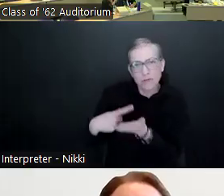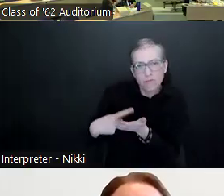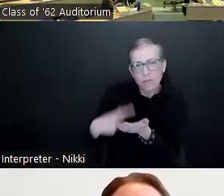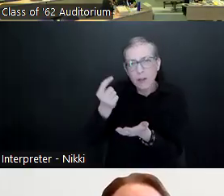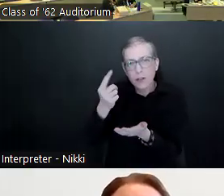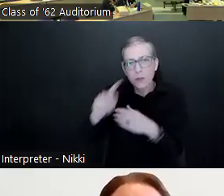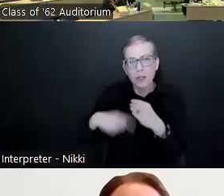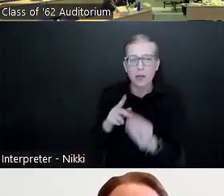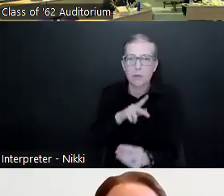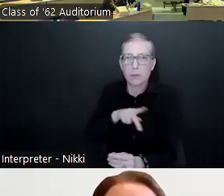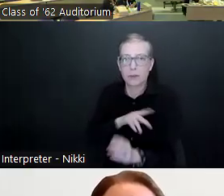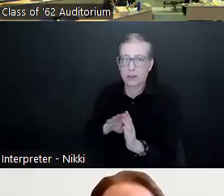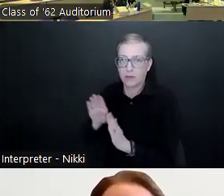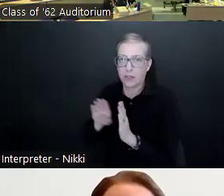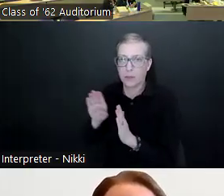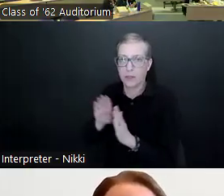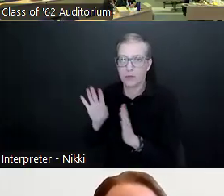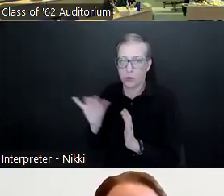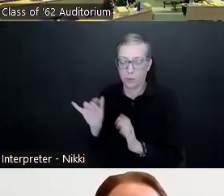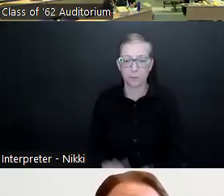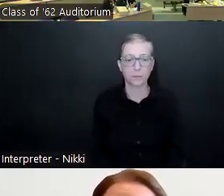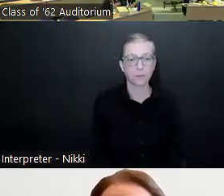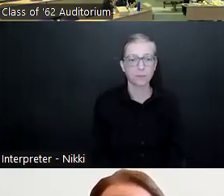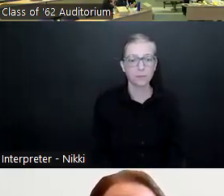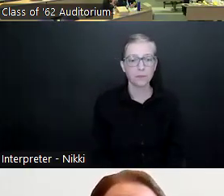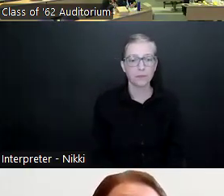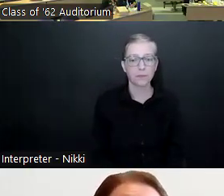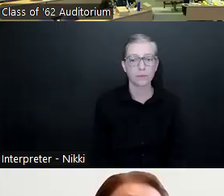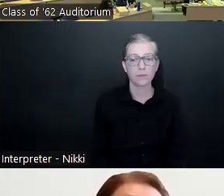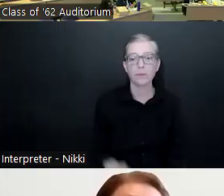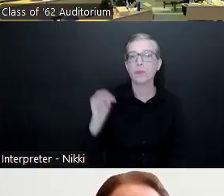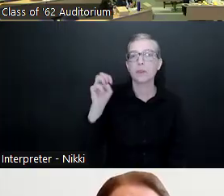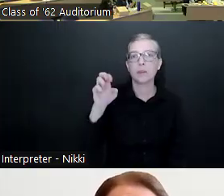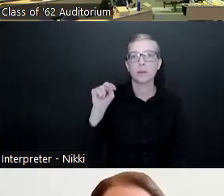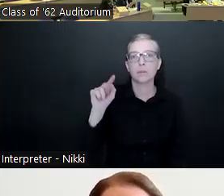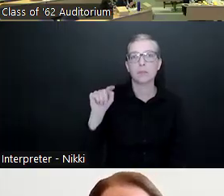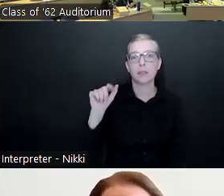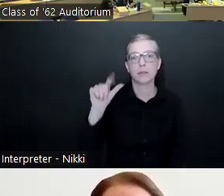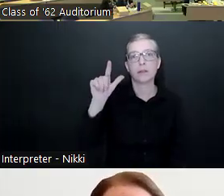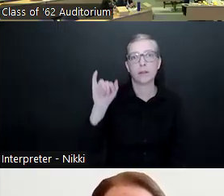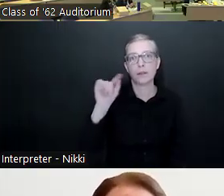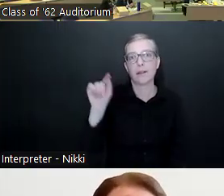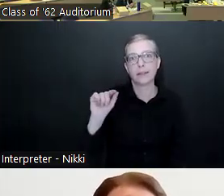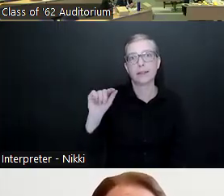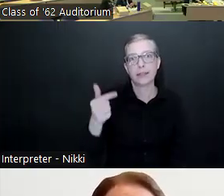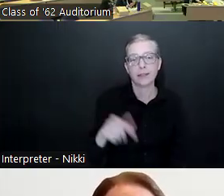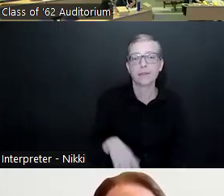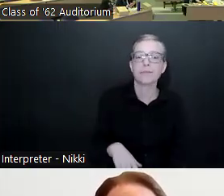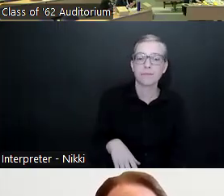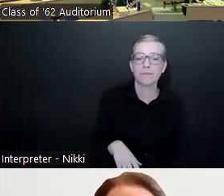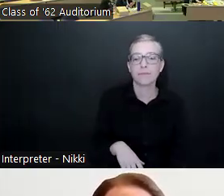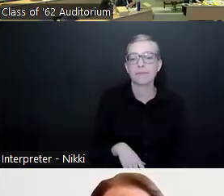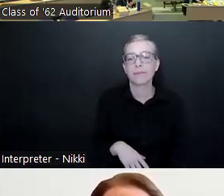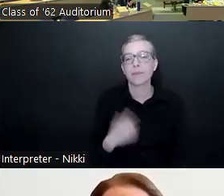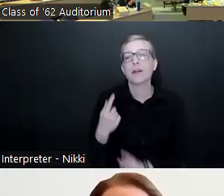along. So mentalizing has really, there's a nice graph that Peter Fonagy sometimes